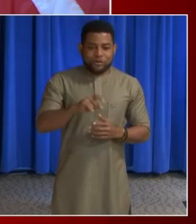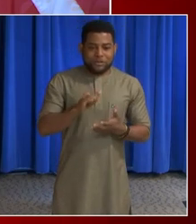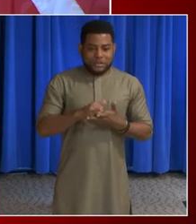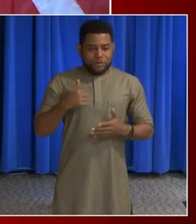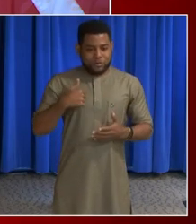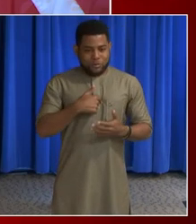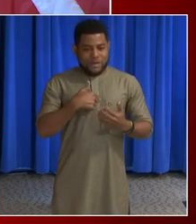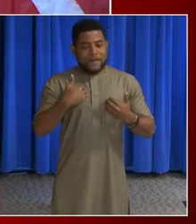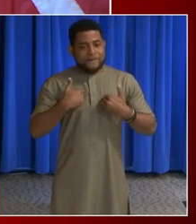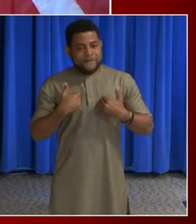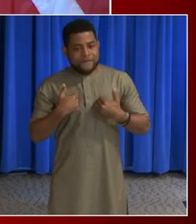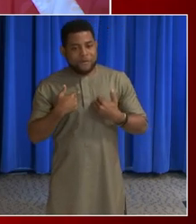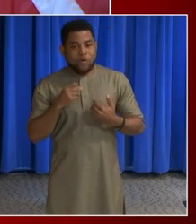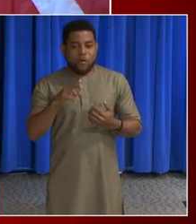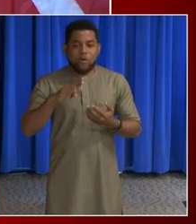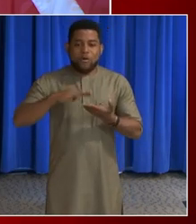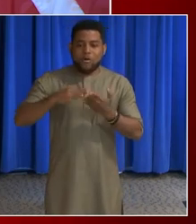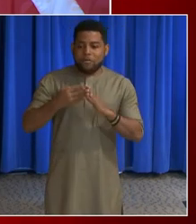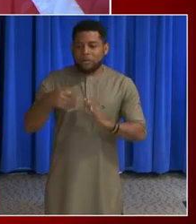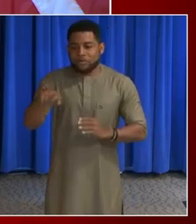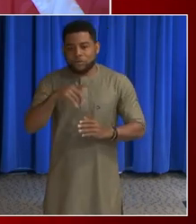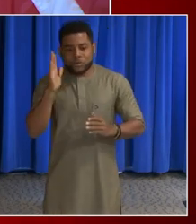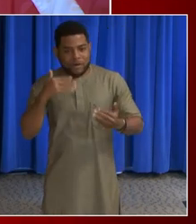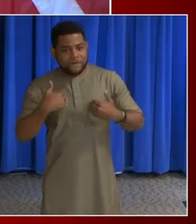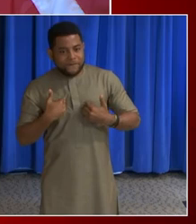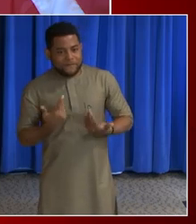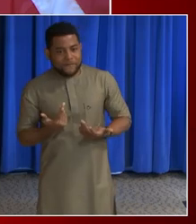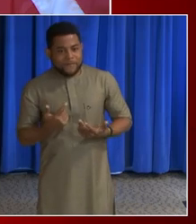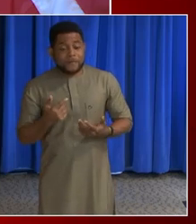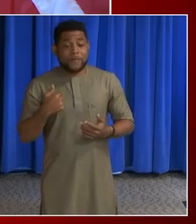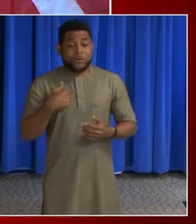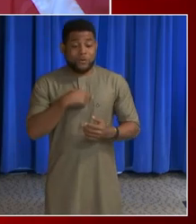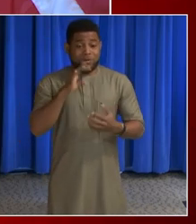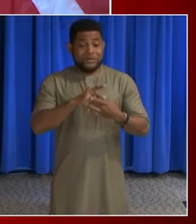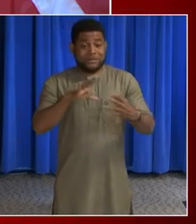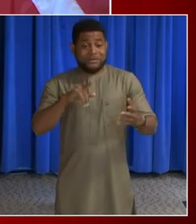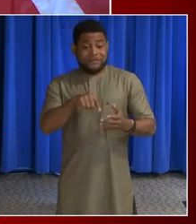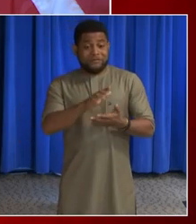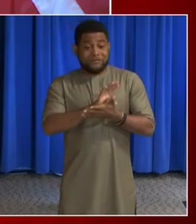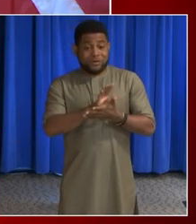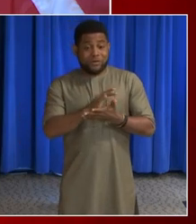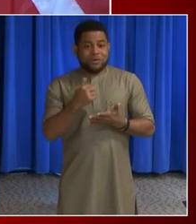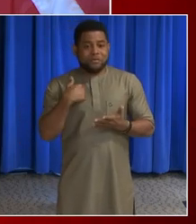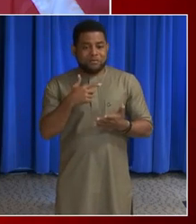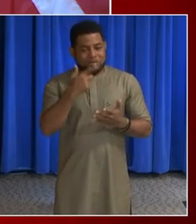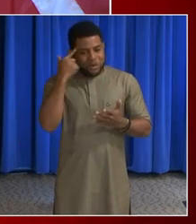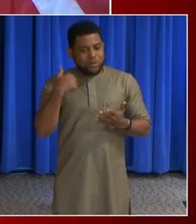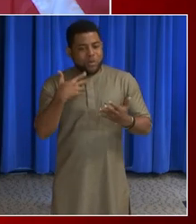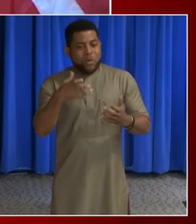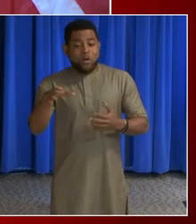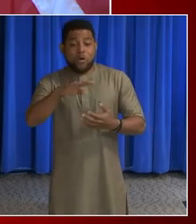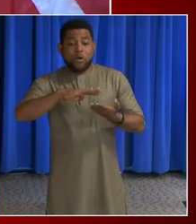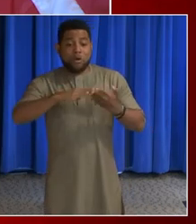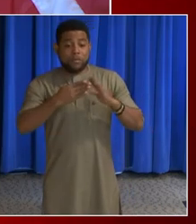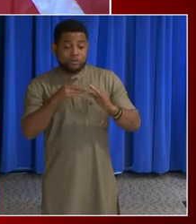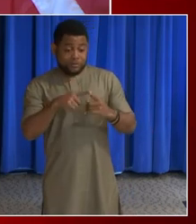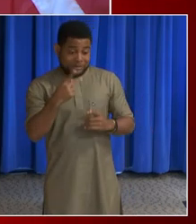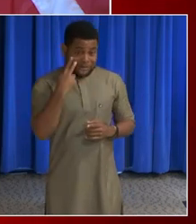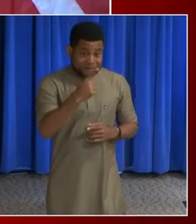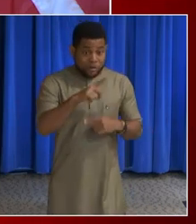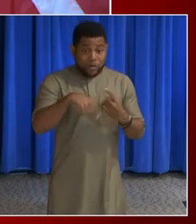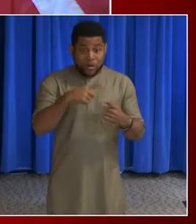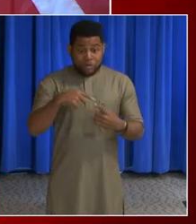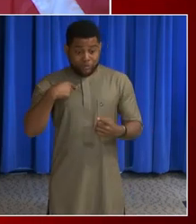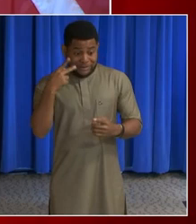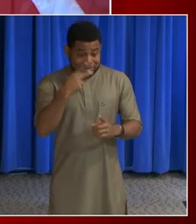that the community will have. We release this footage so that the community can see what we see, but again, this